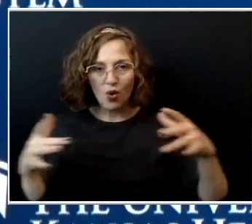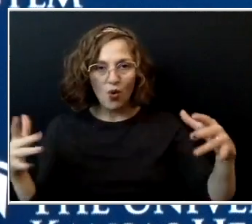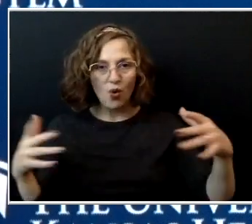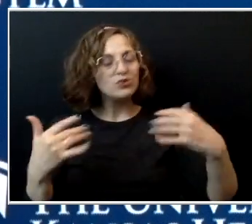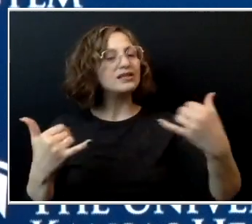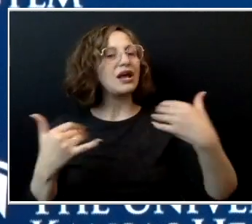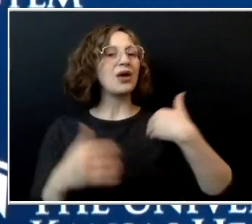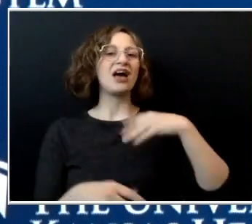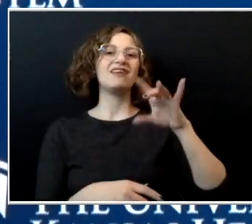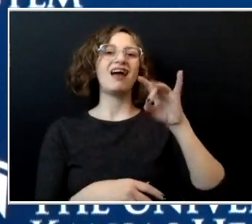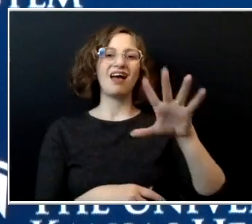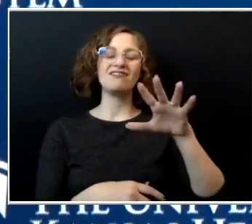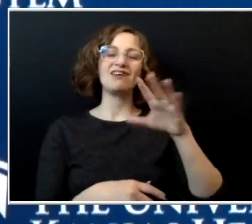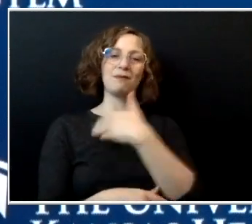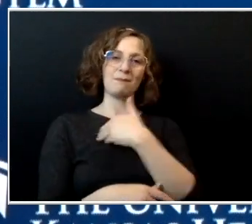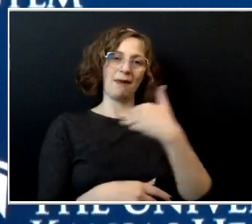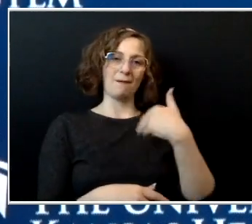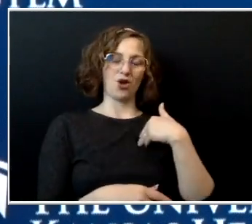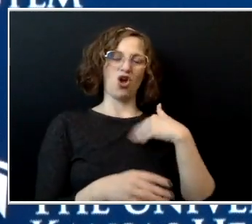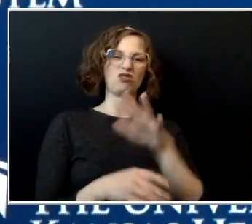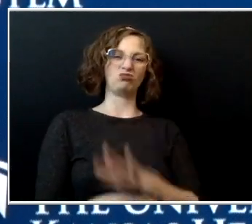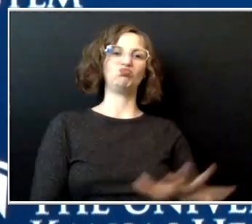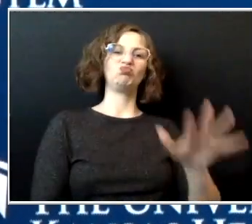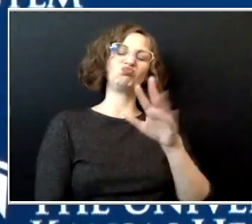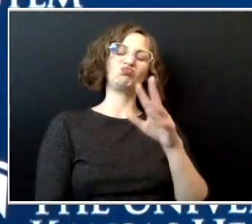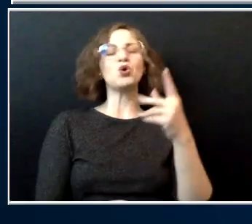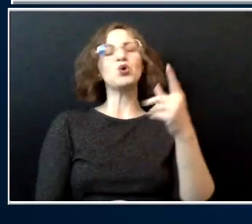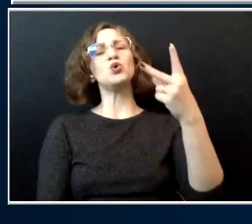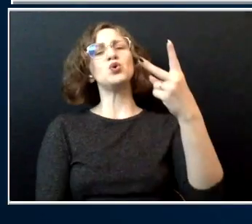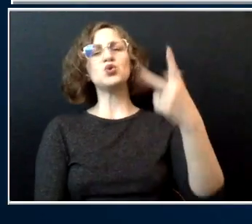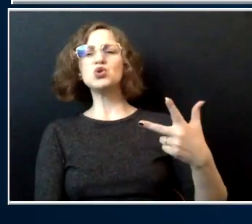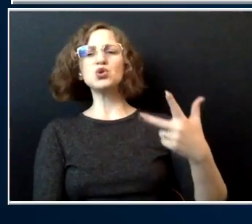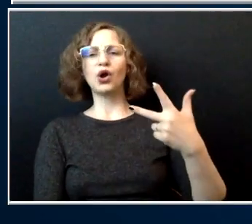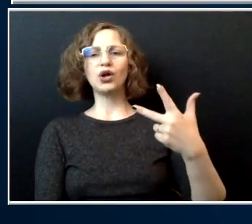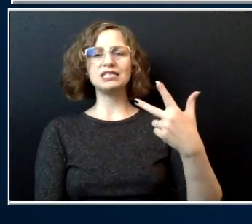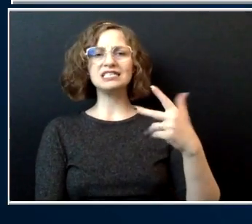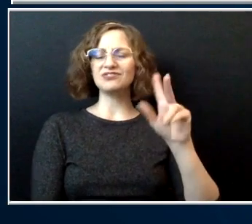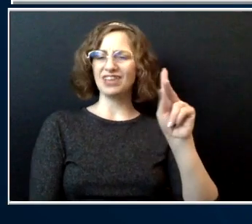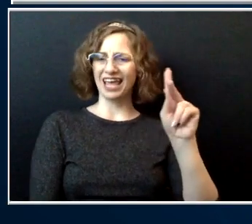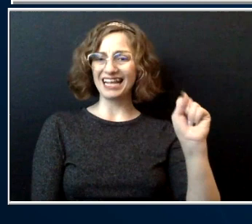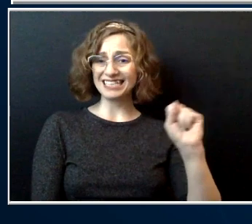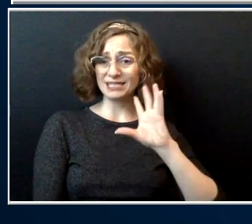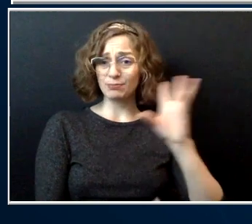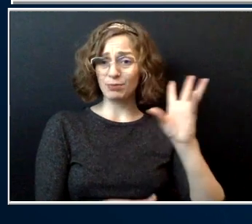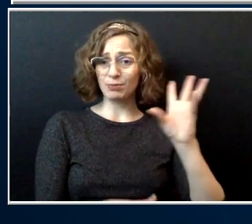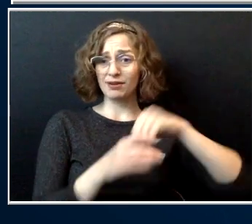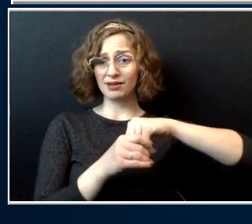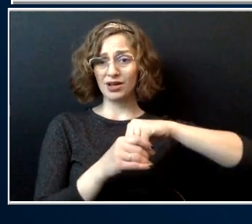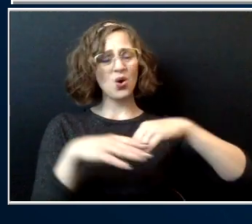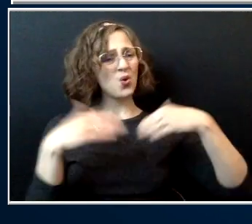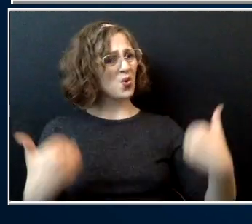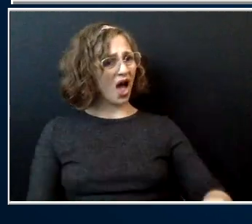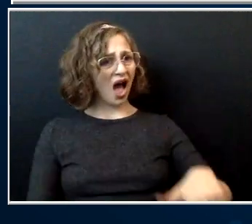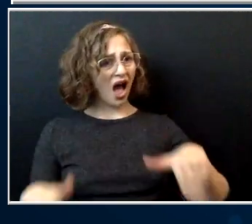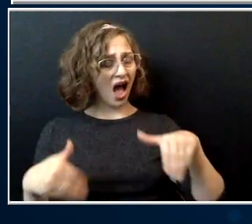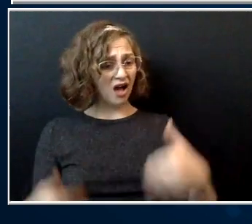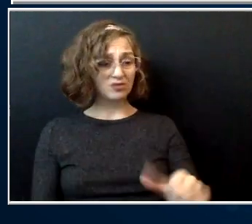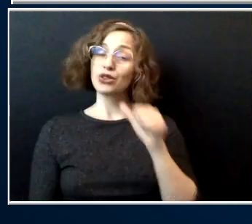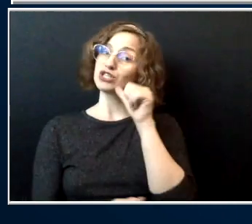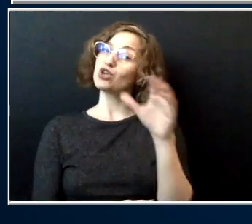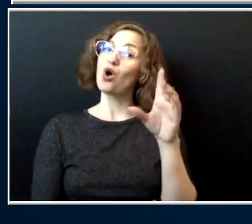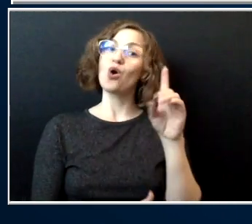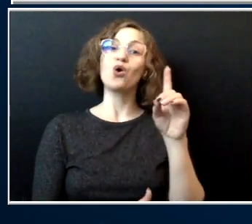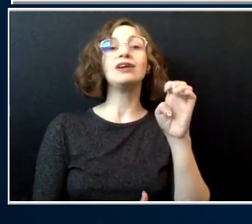counties. Roughly 2/3 of the state participate in our work. Holy schmoly, that's a big part. At least there's not a big desert on that one, so that's good. Now, if a